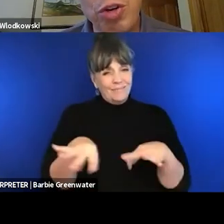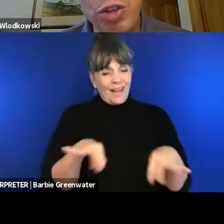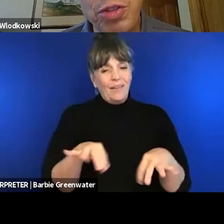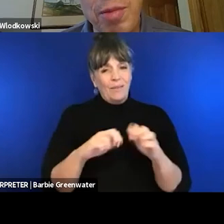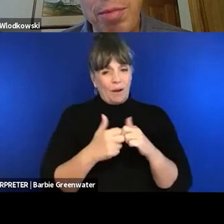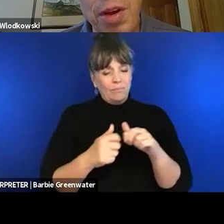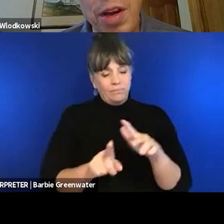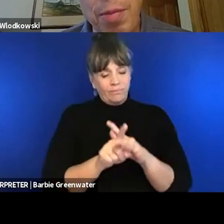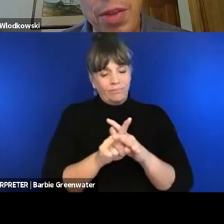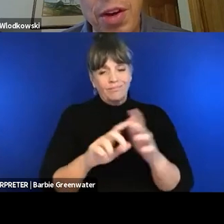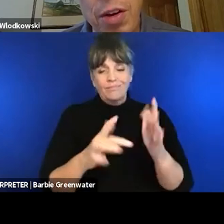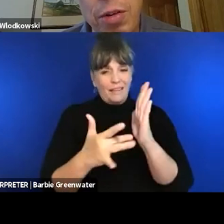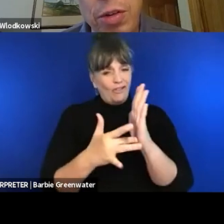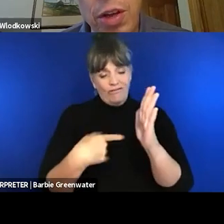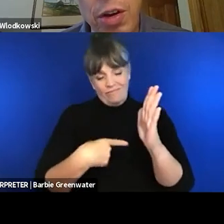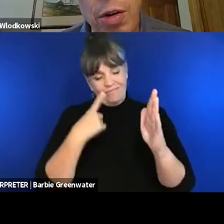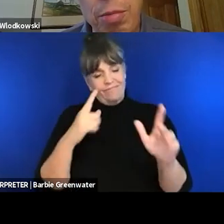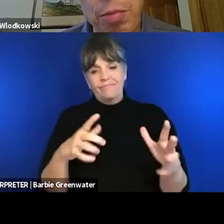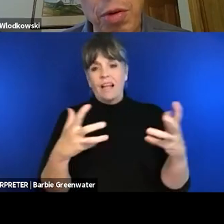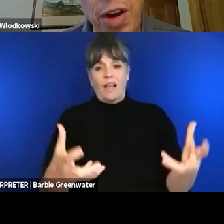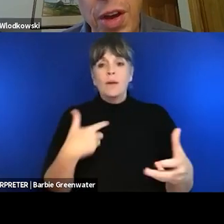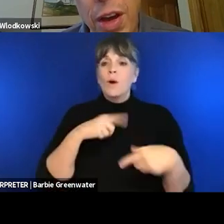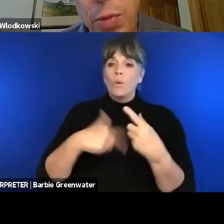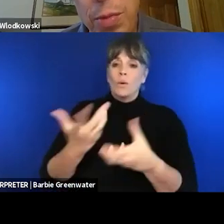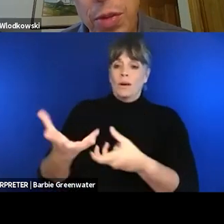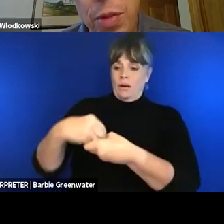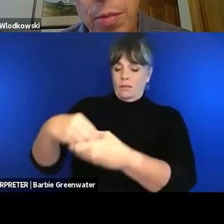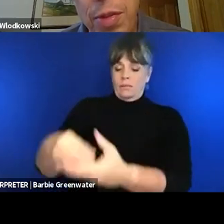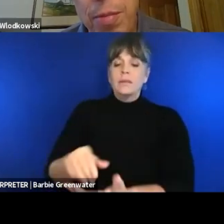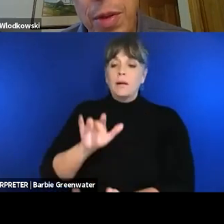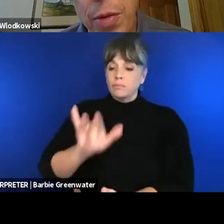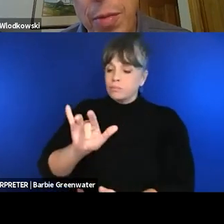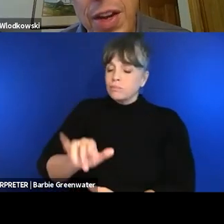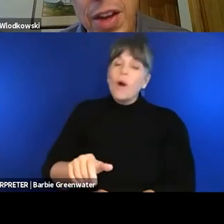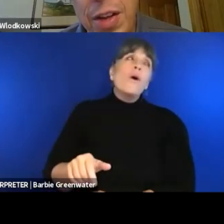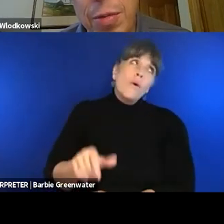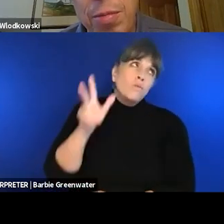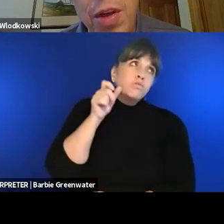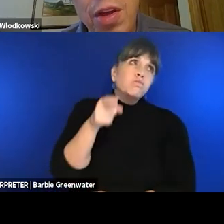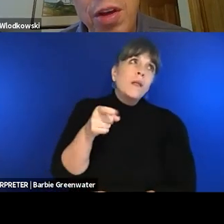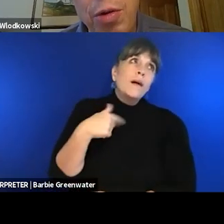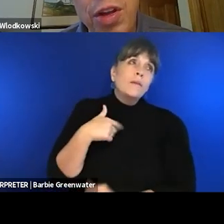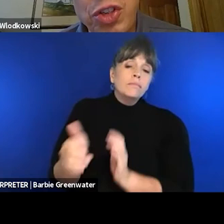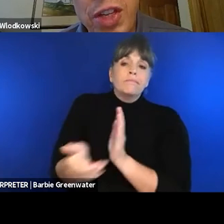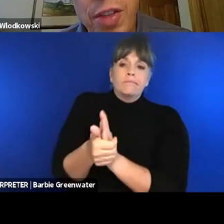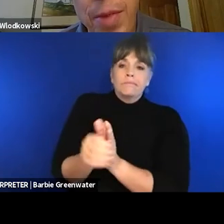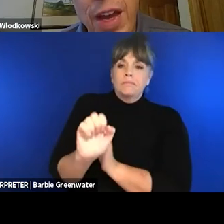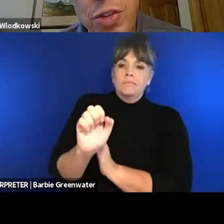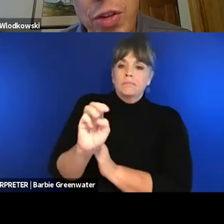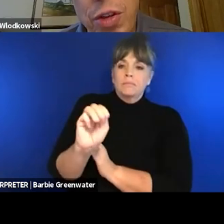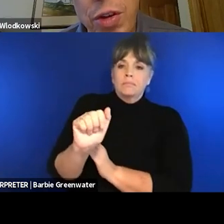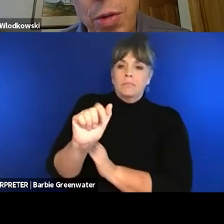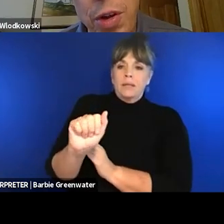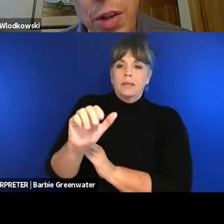the show shows up in our program guide. We put the you know, the metadata, you know, ingest the